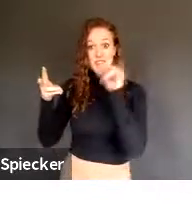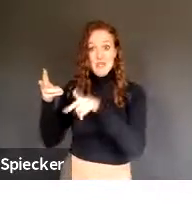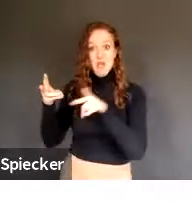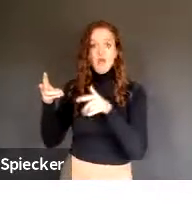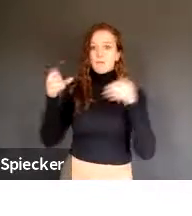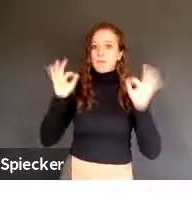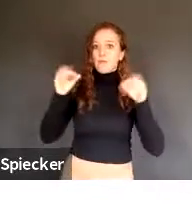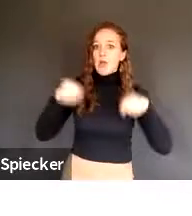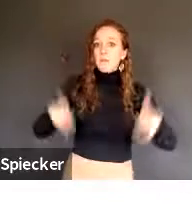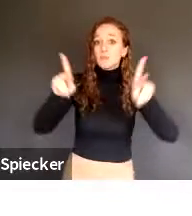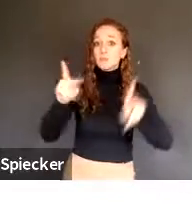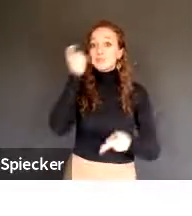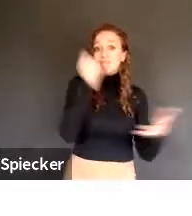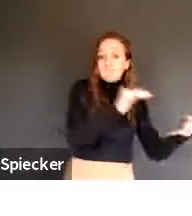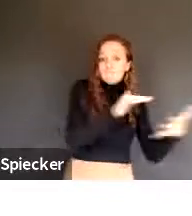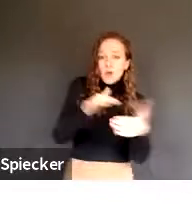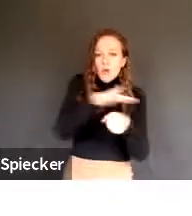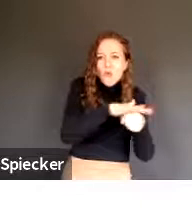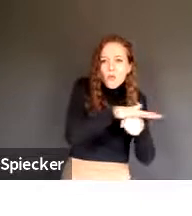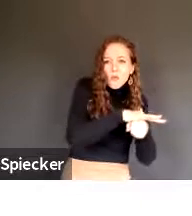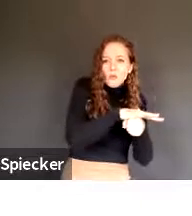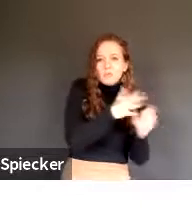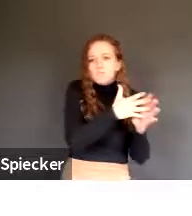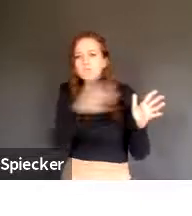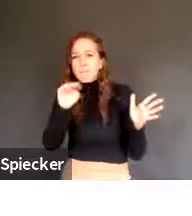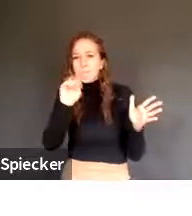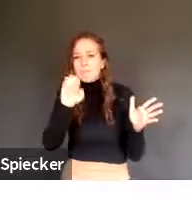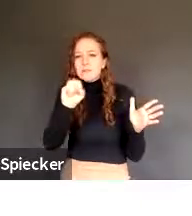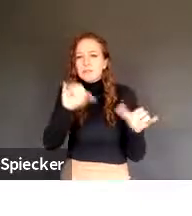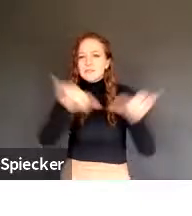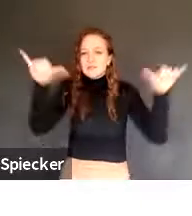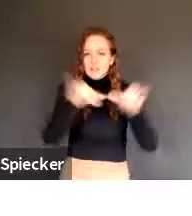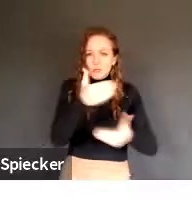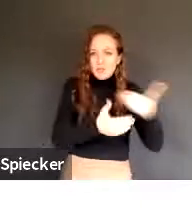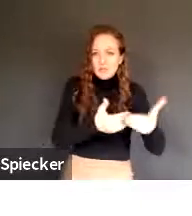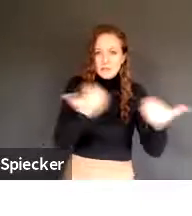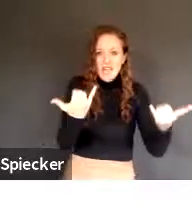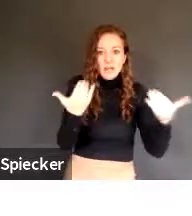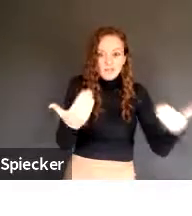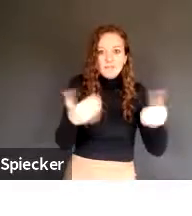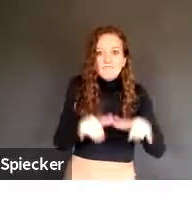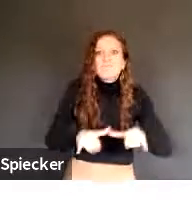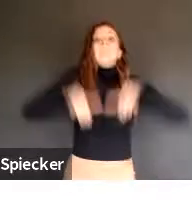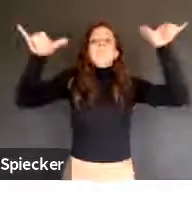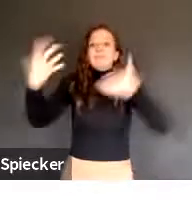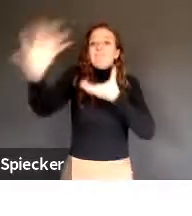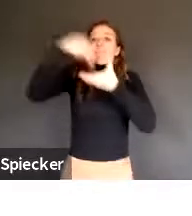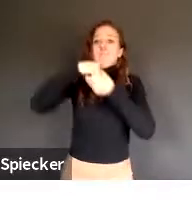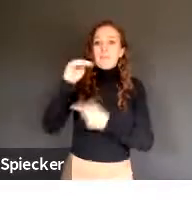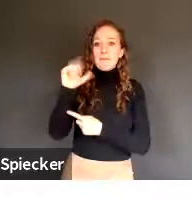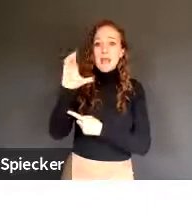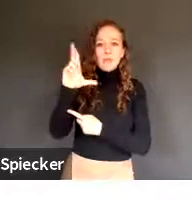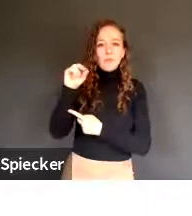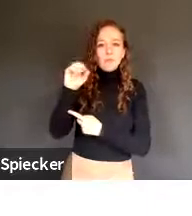play. And at this point in my work, I was able to have an opportunity to scale up our experiments beyond the local